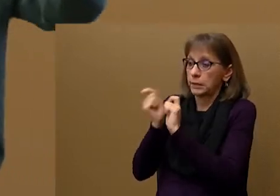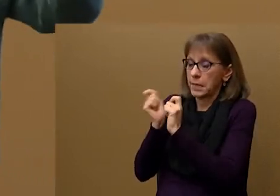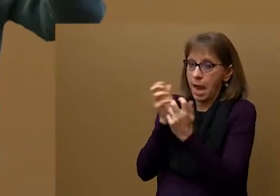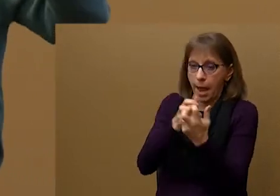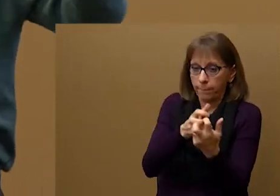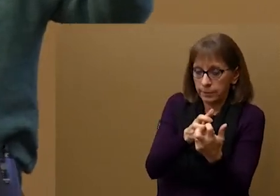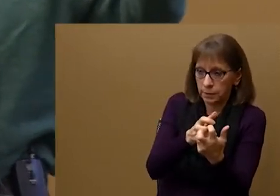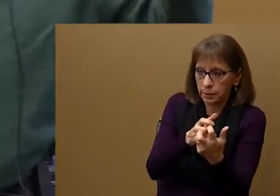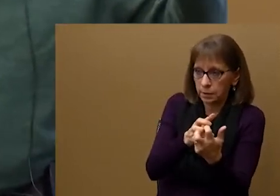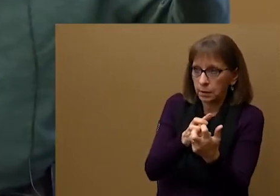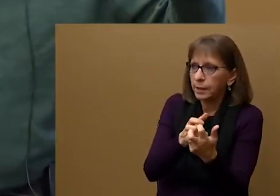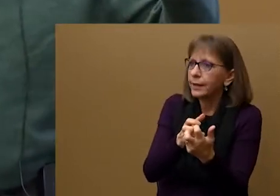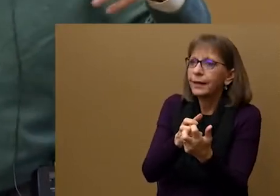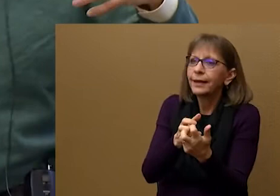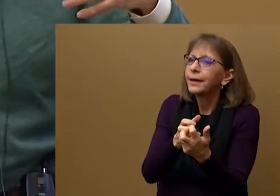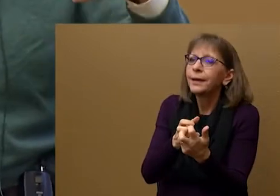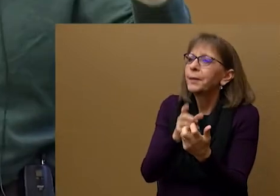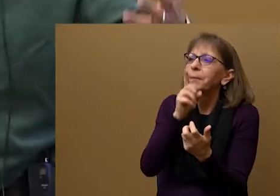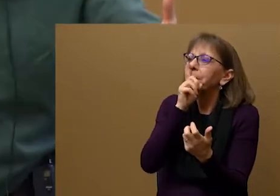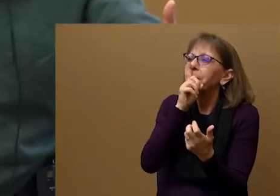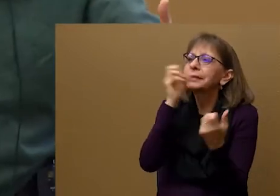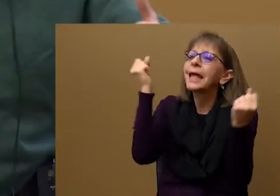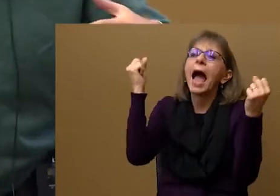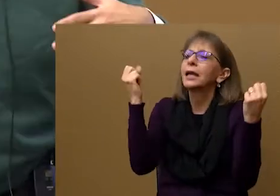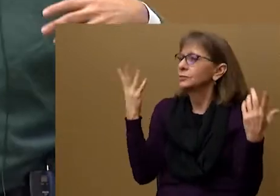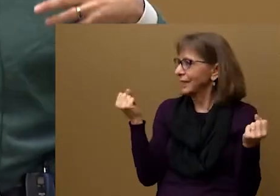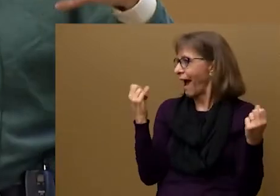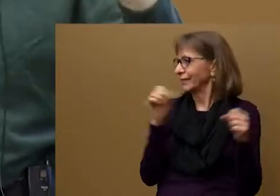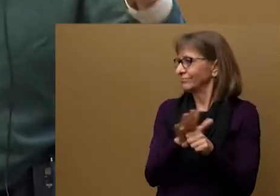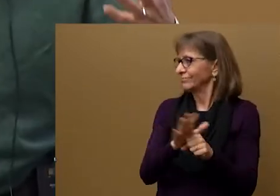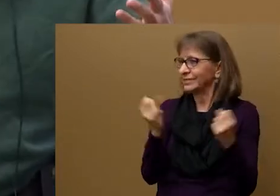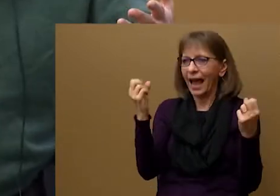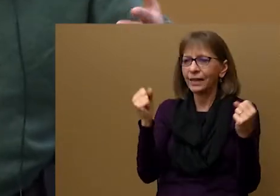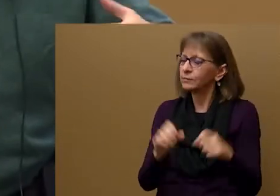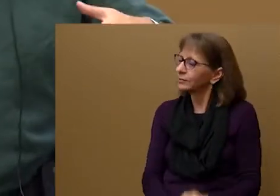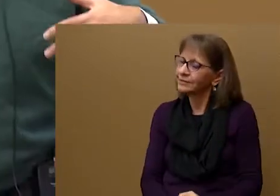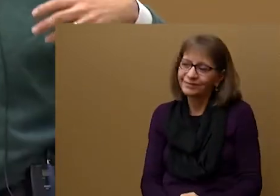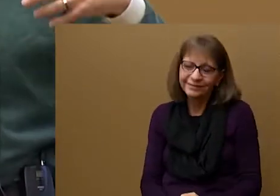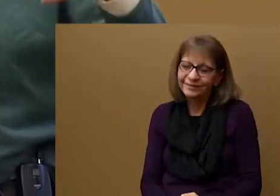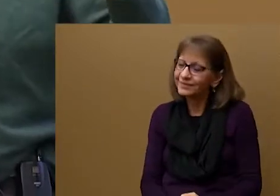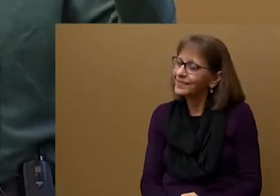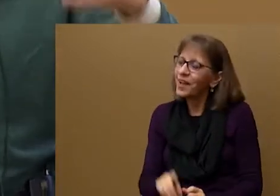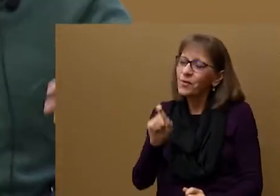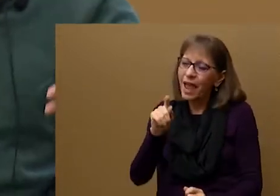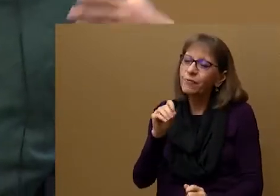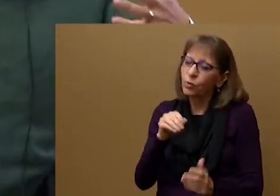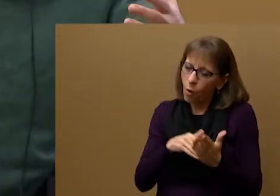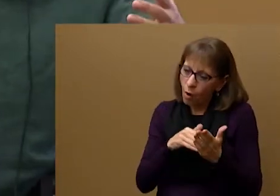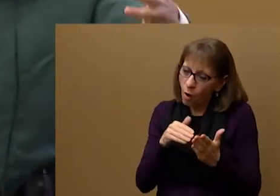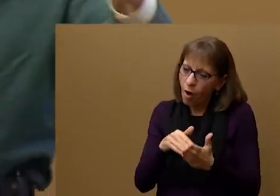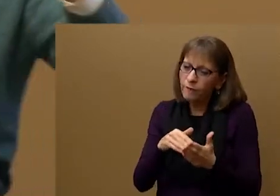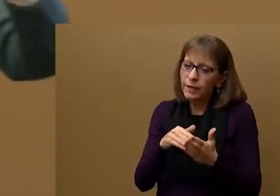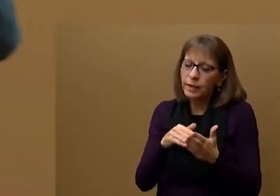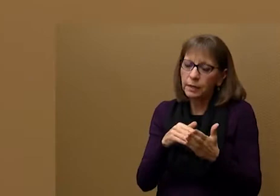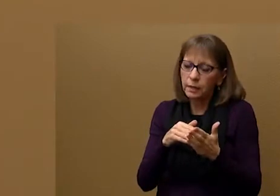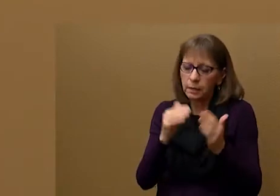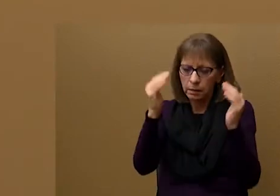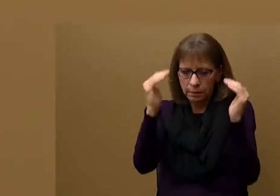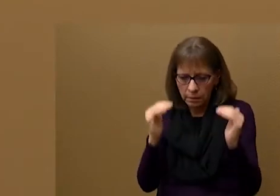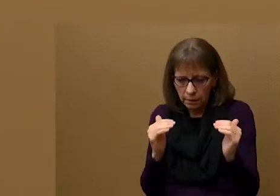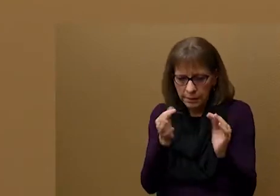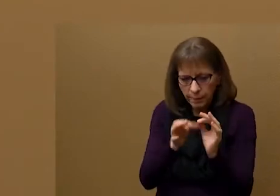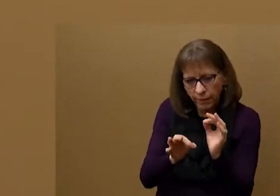to adapt, not just to make things in sign and make things more visual and do active counseling, but we often have